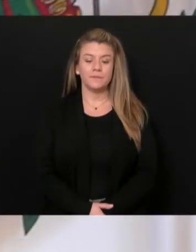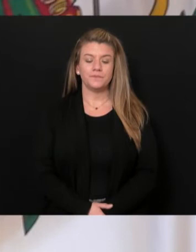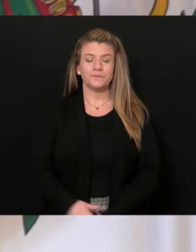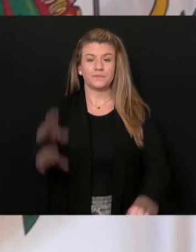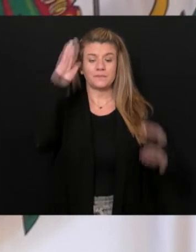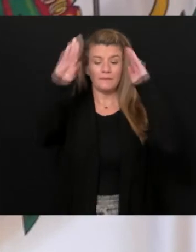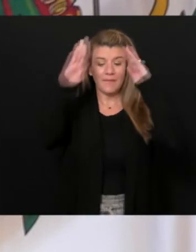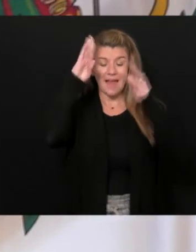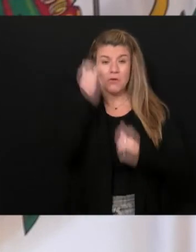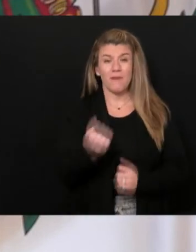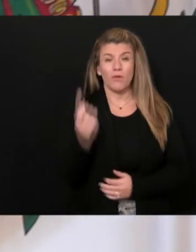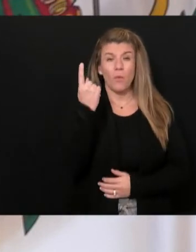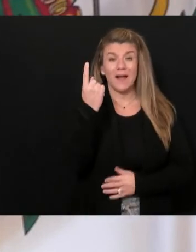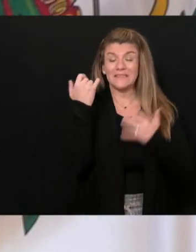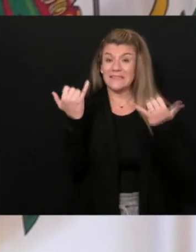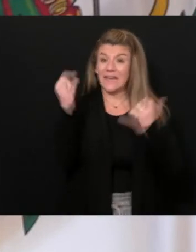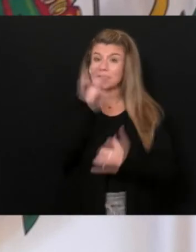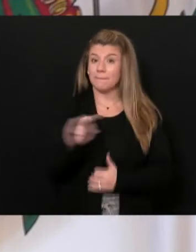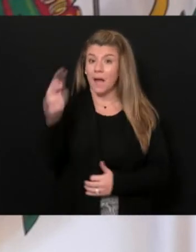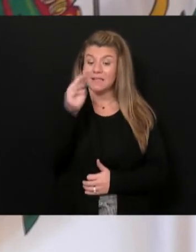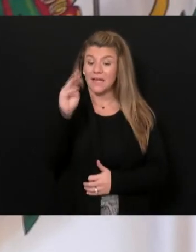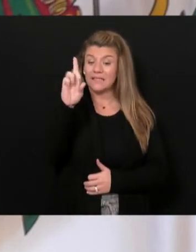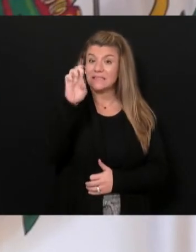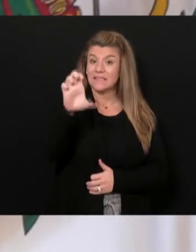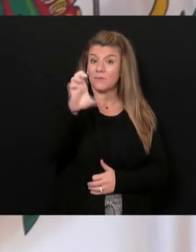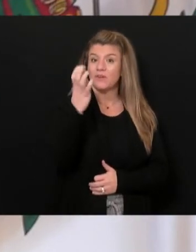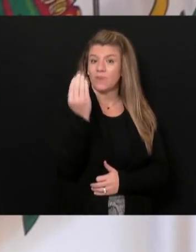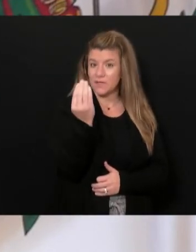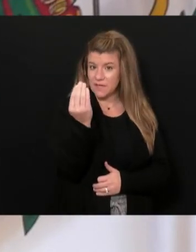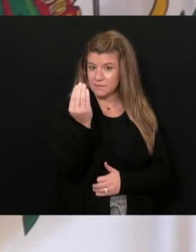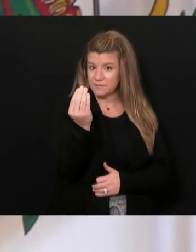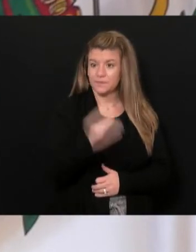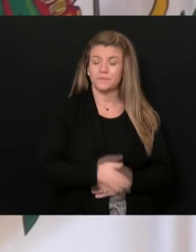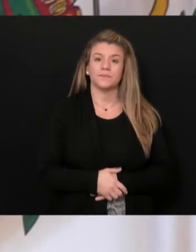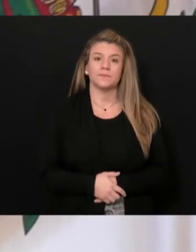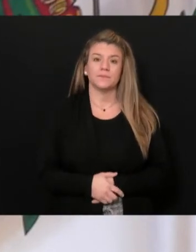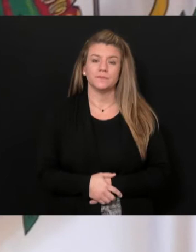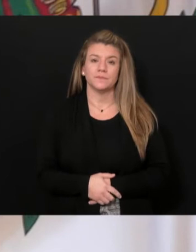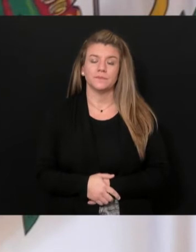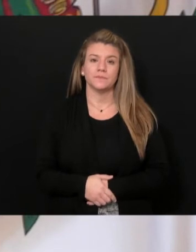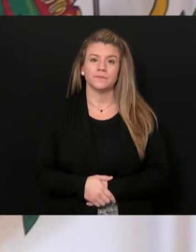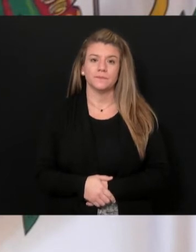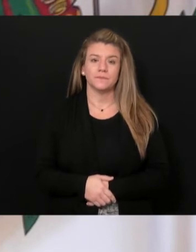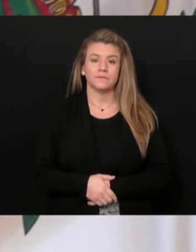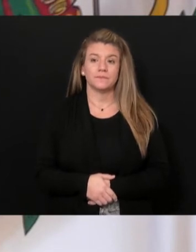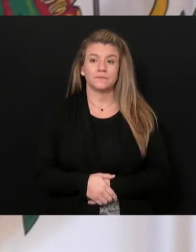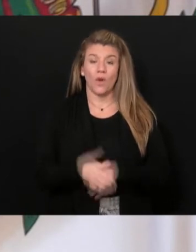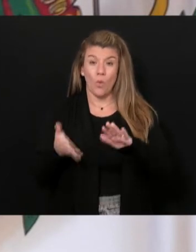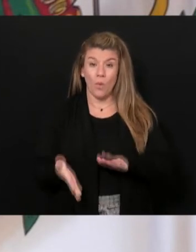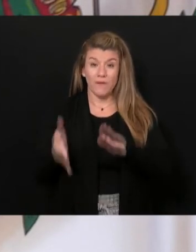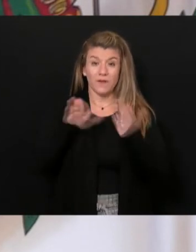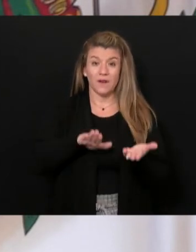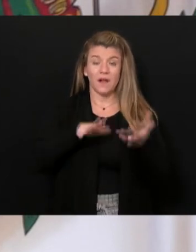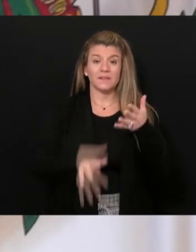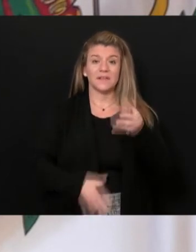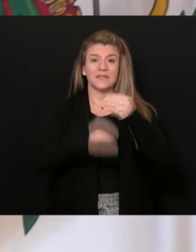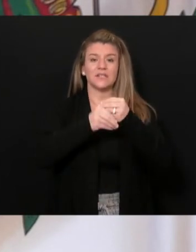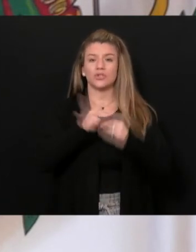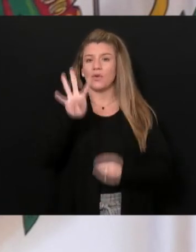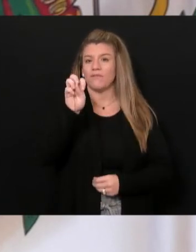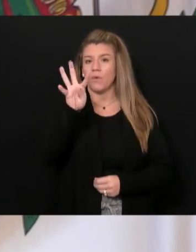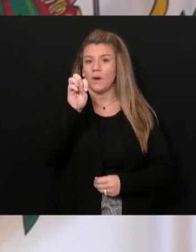Hello, everyone. It's Monday, December the 14th. We've lost an additional 40 people in